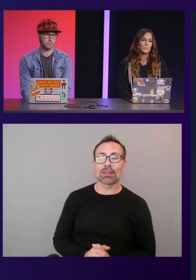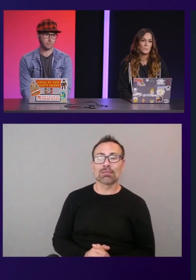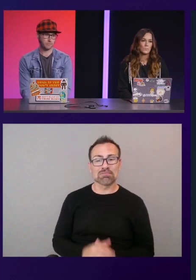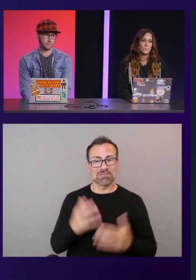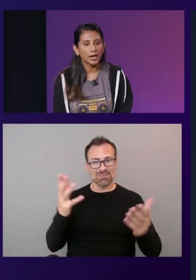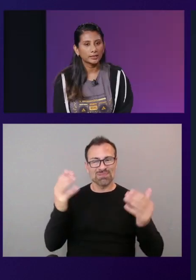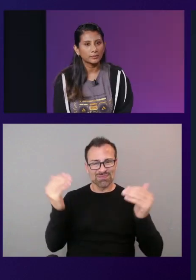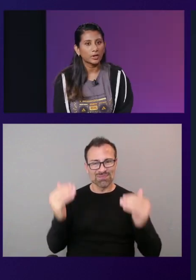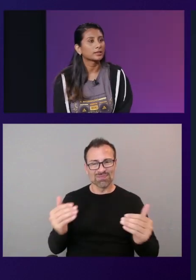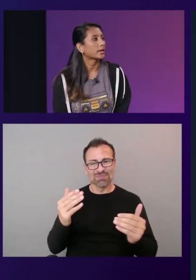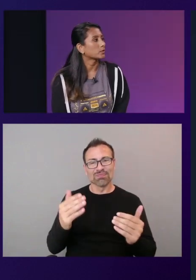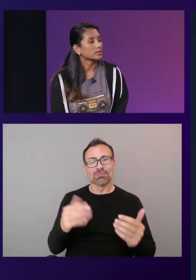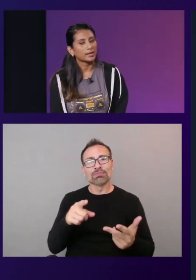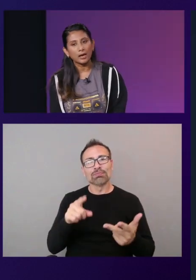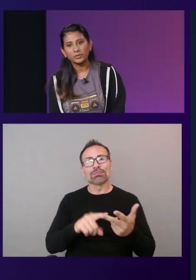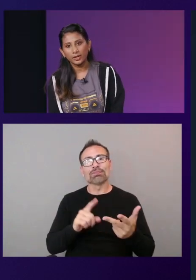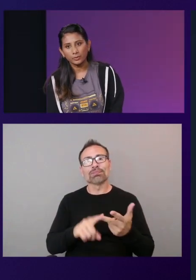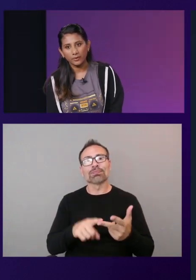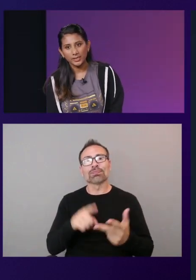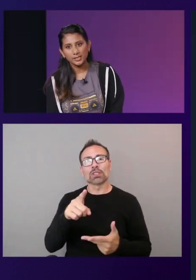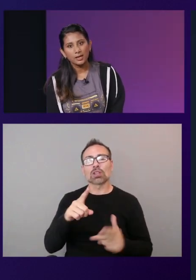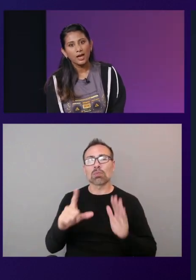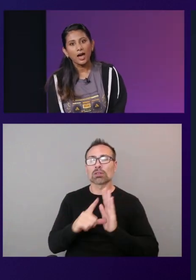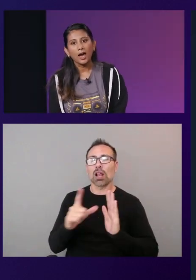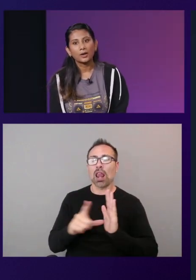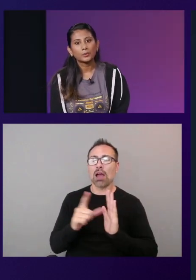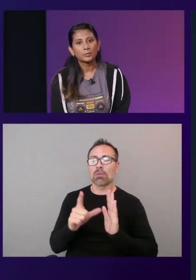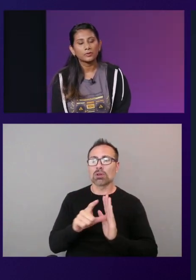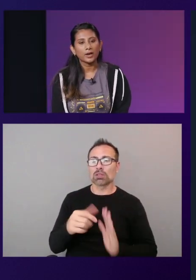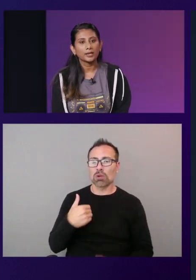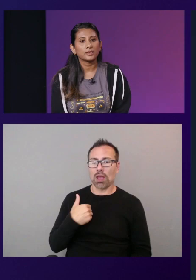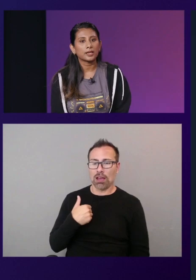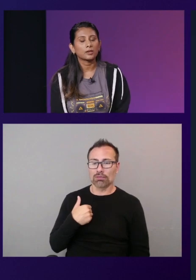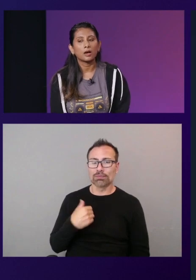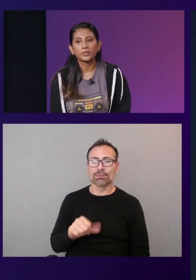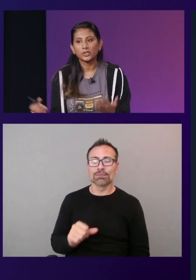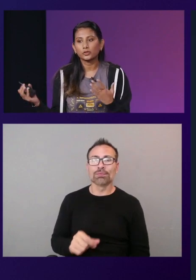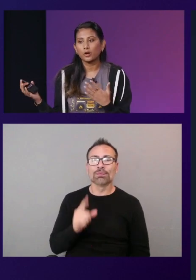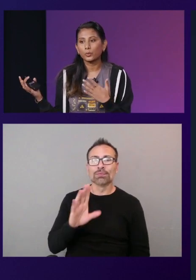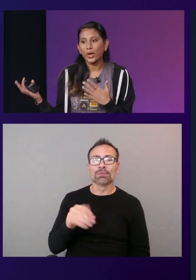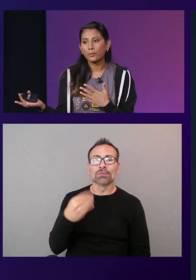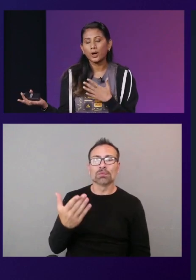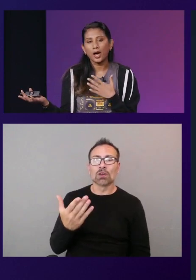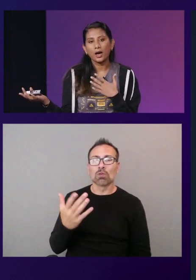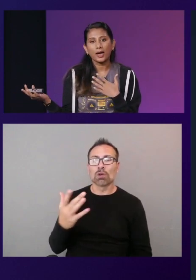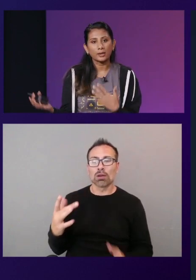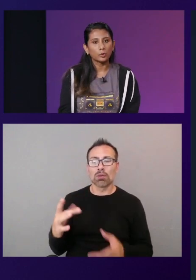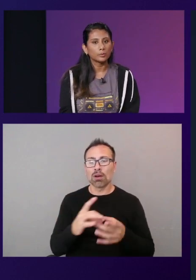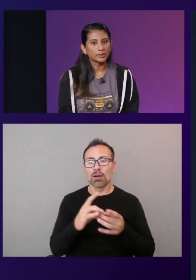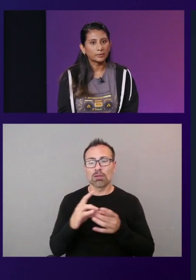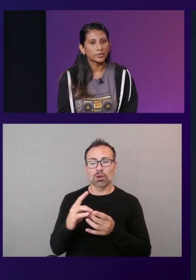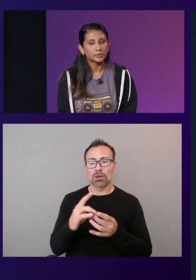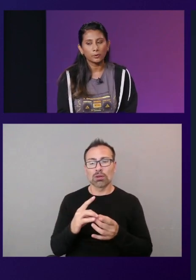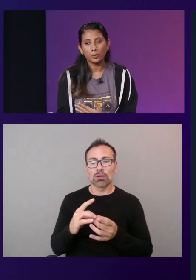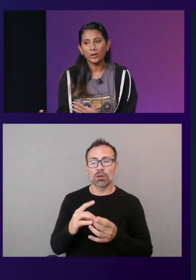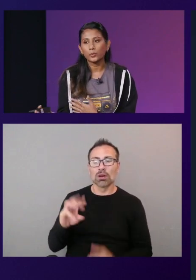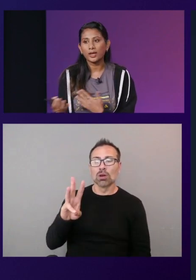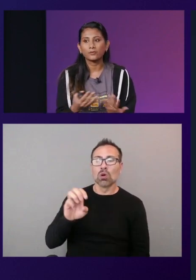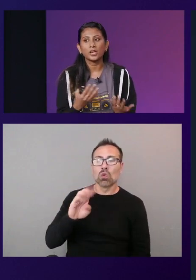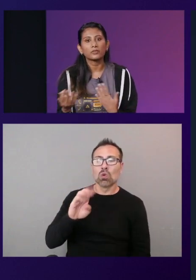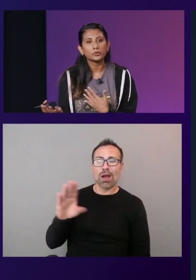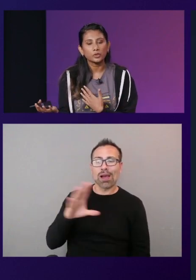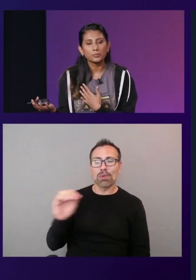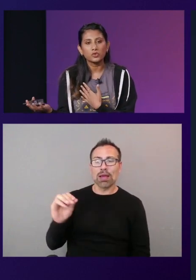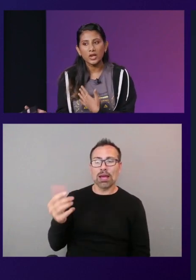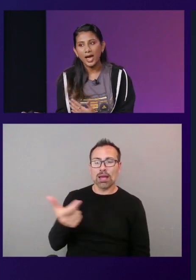more about the front-end libraries that Amplify provides. We provide a combination of web and mobile libraries. For web, we